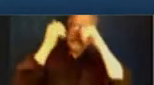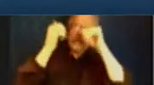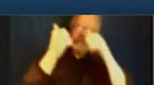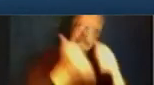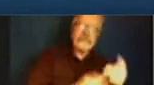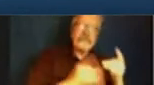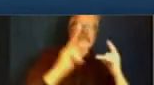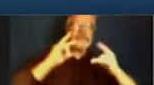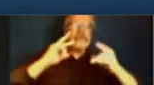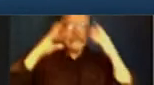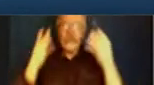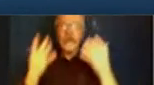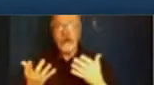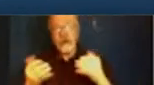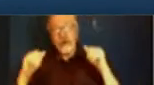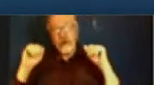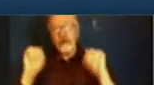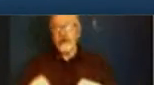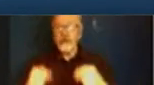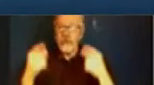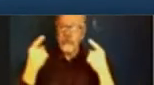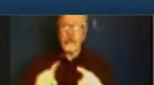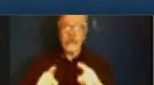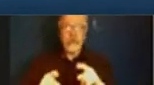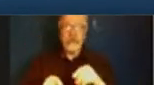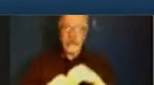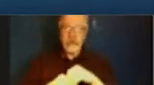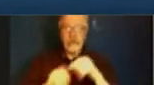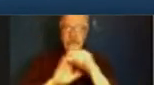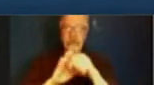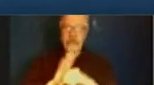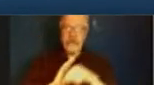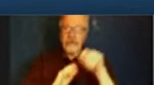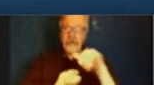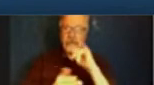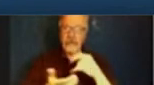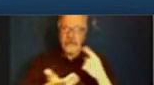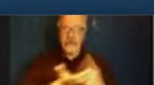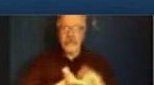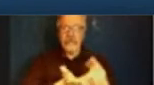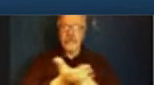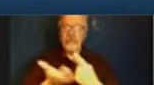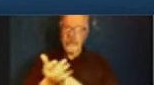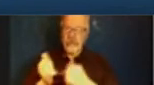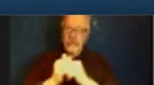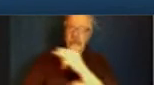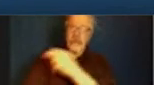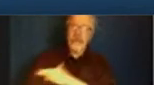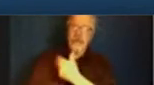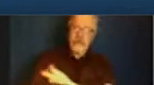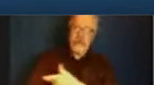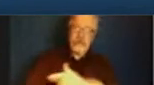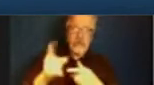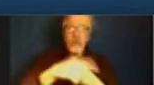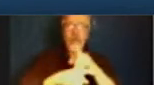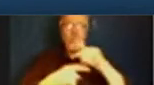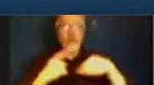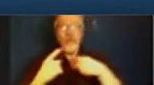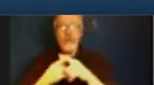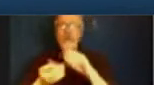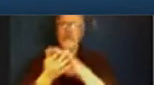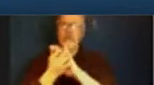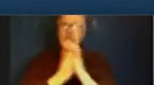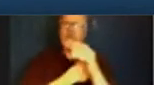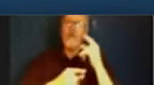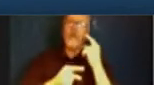state. We have had discussions with hospitals about when it will become appropriate to stop doing